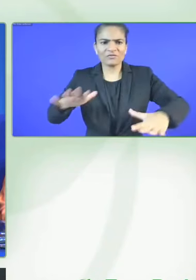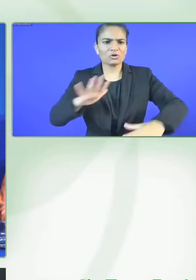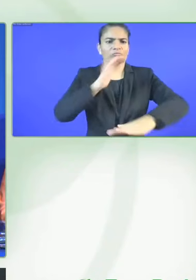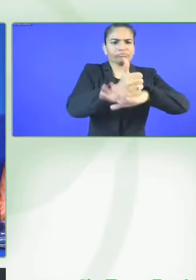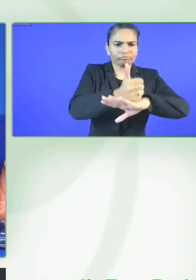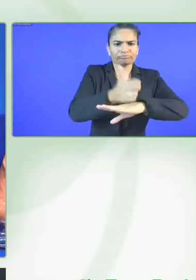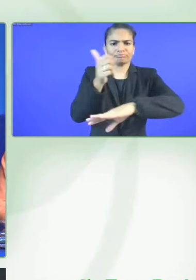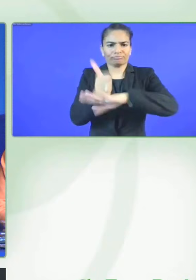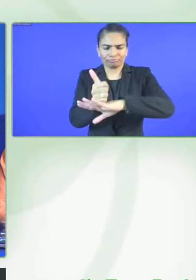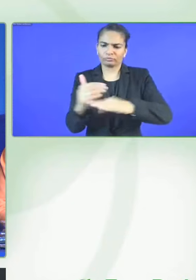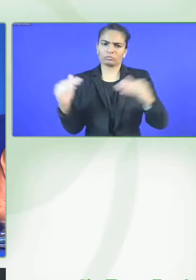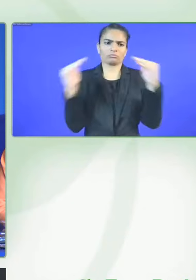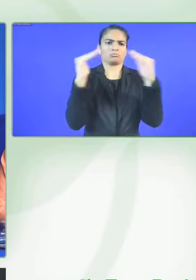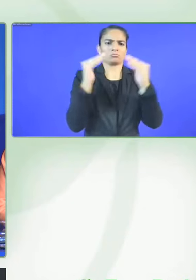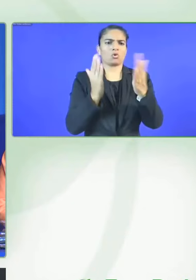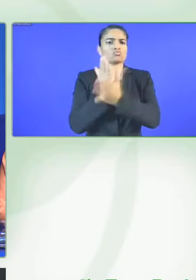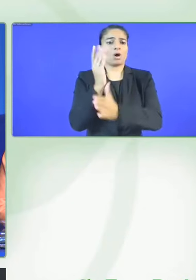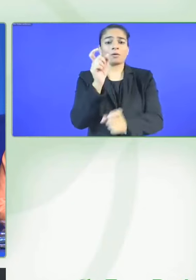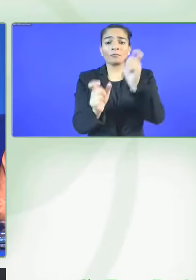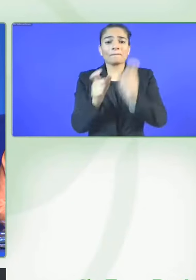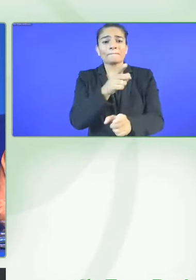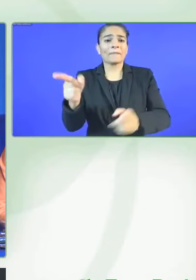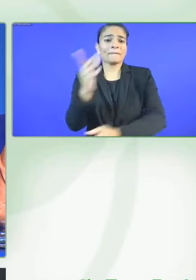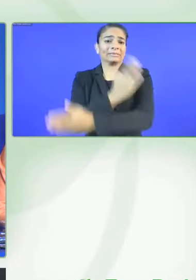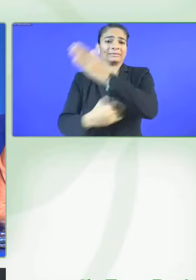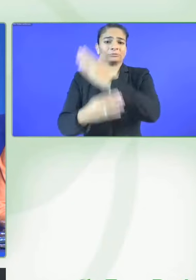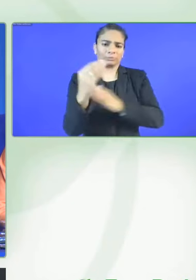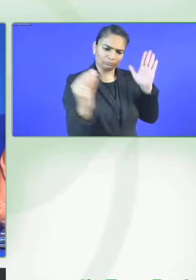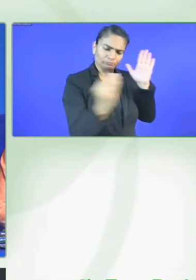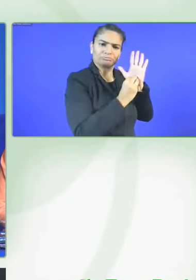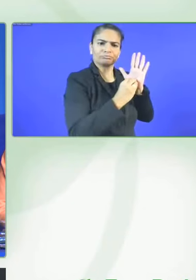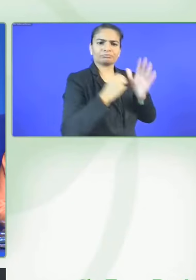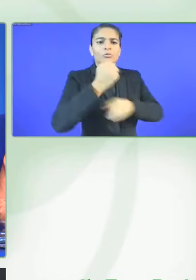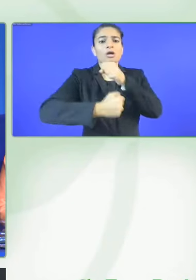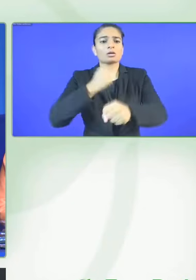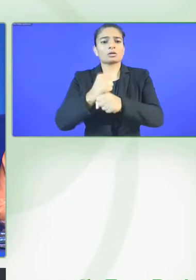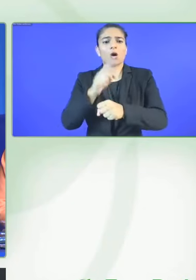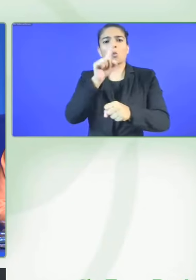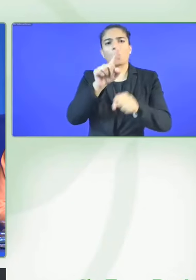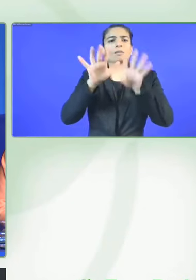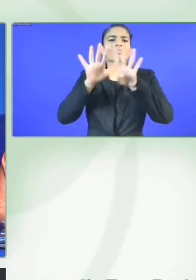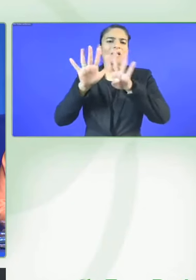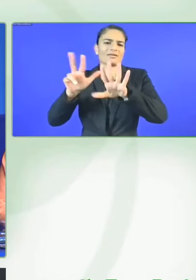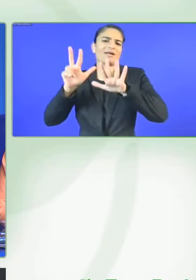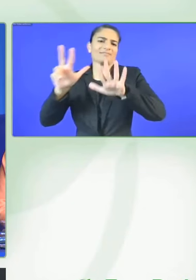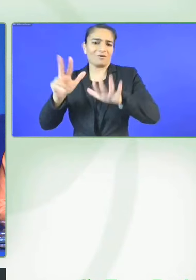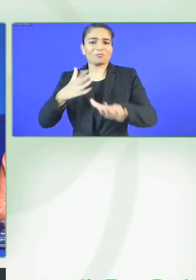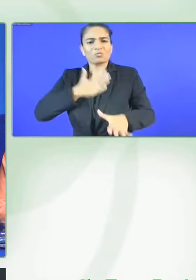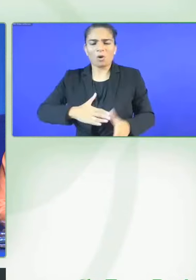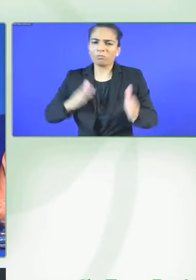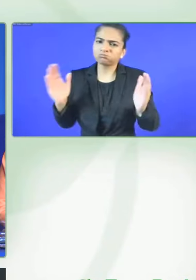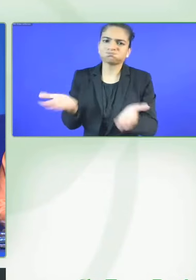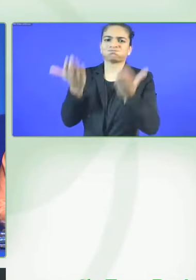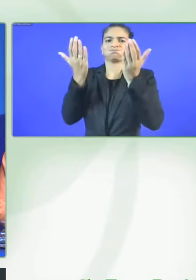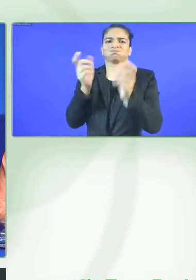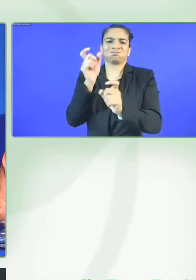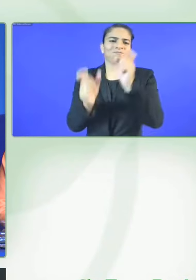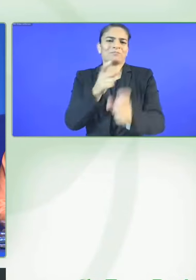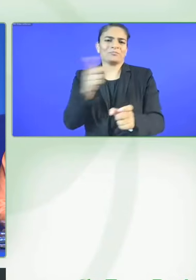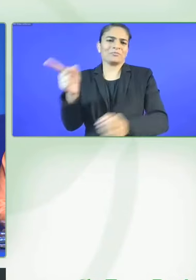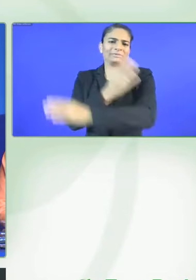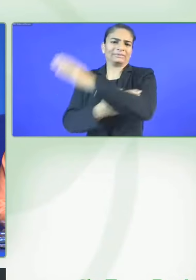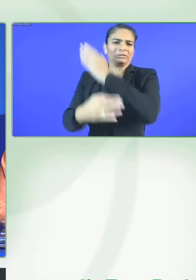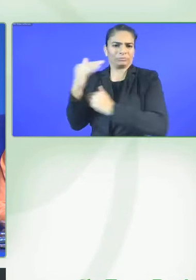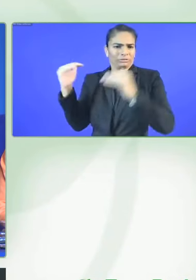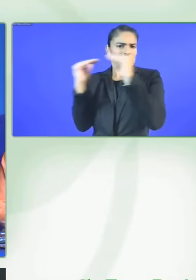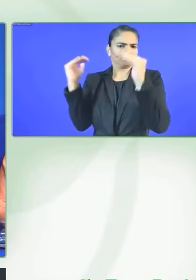exclusion. The Commission also ensures that all public places, facilities, and services are accessible to people with